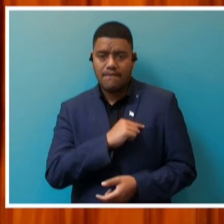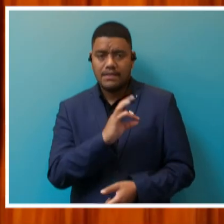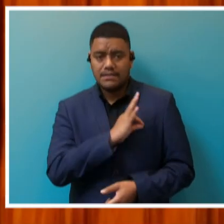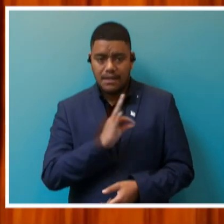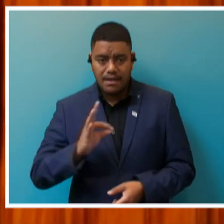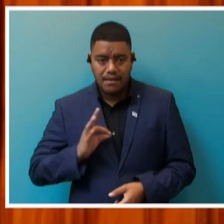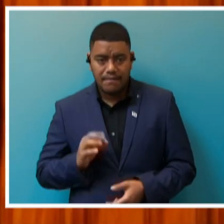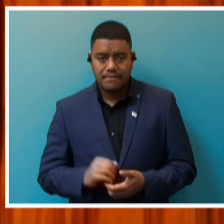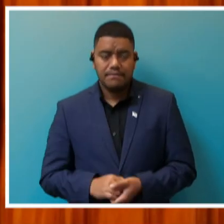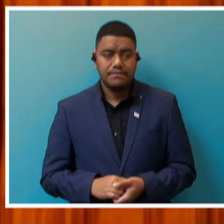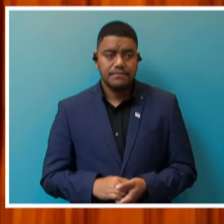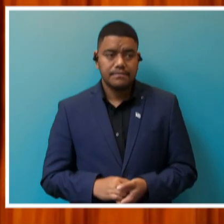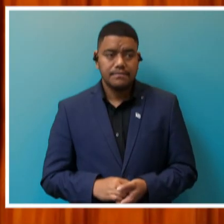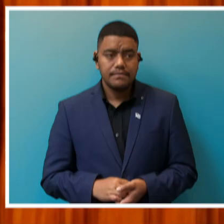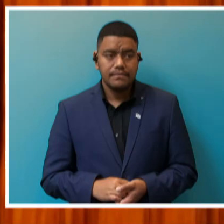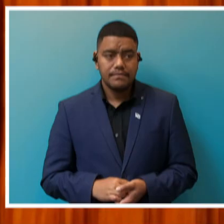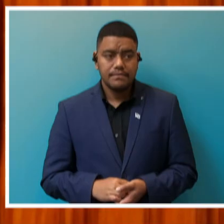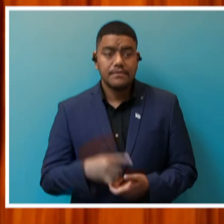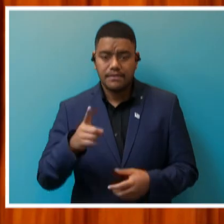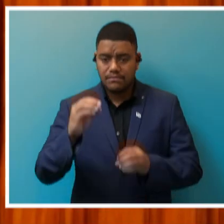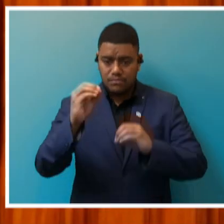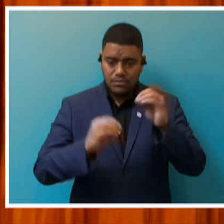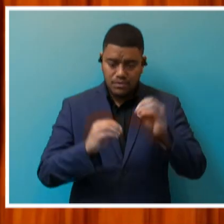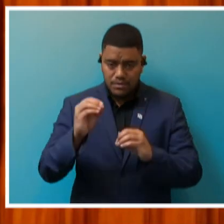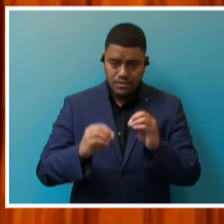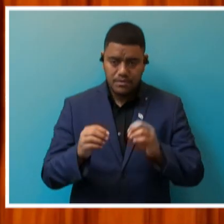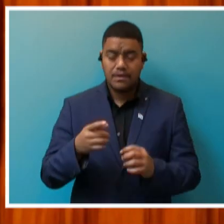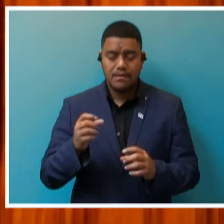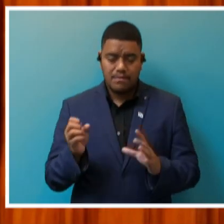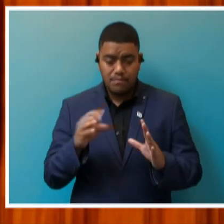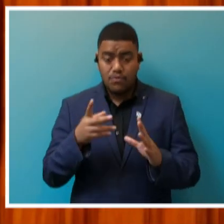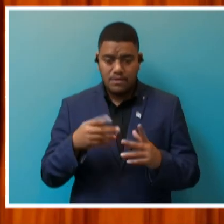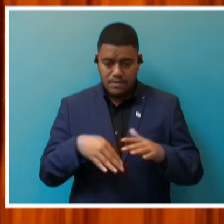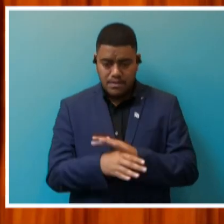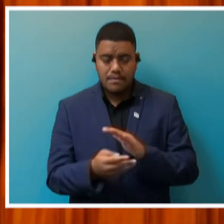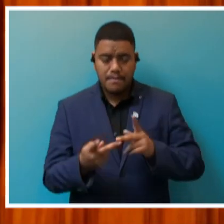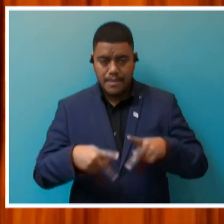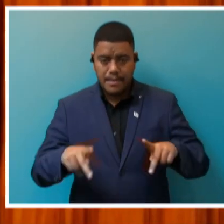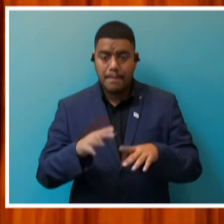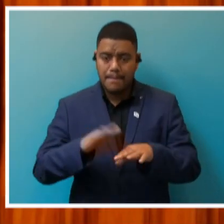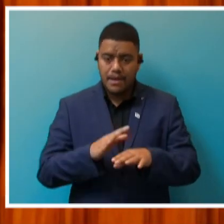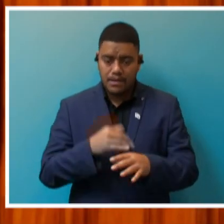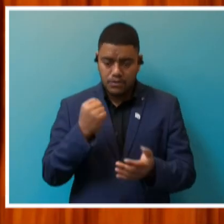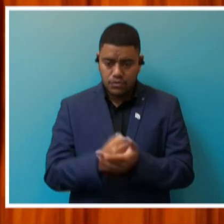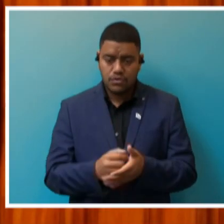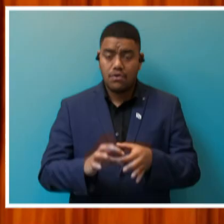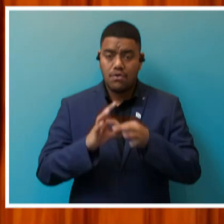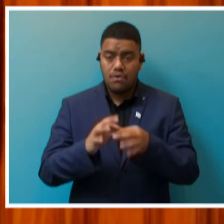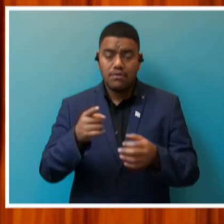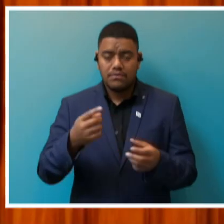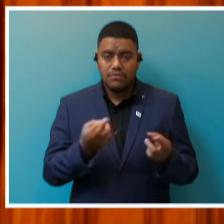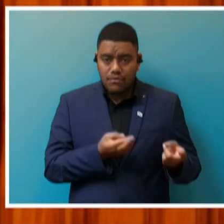and that effective internal monitoring mechanisms are in place to ensure compliance with their own academic